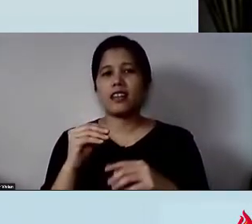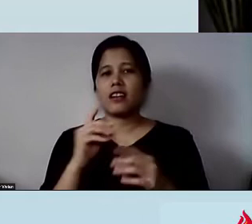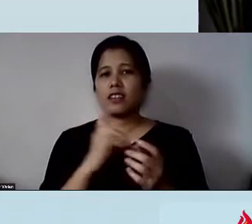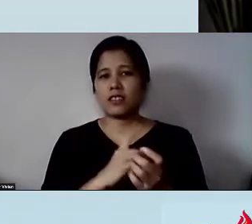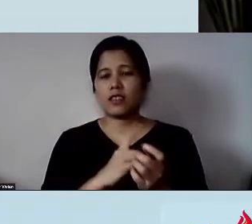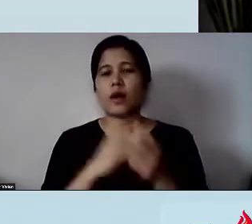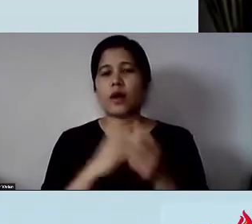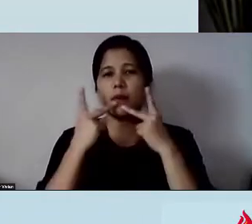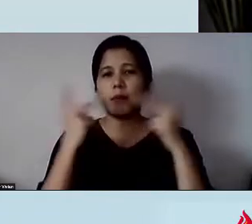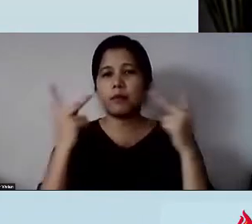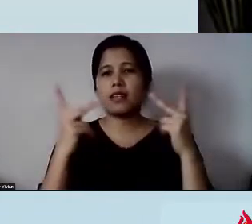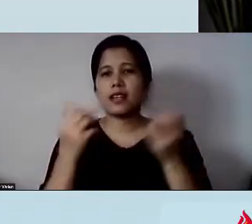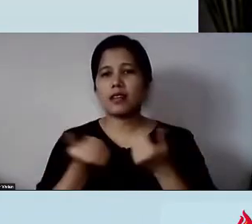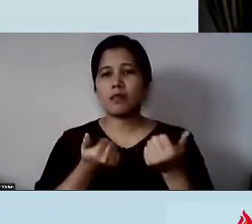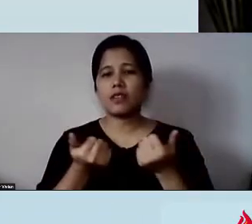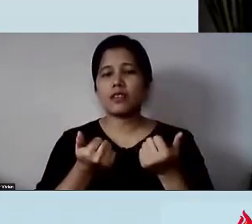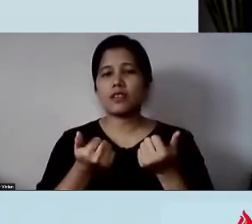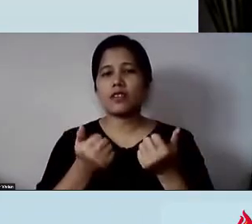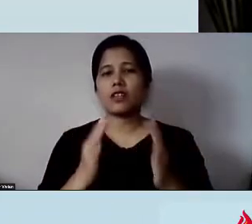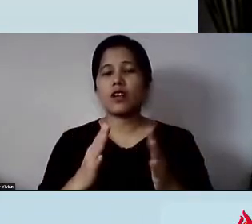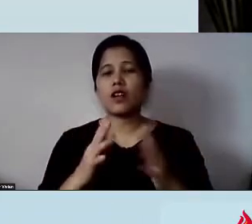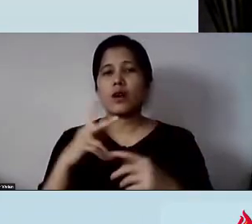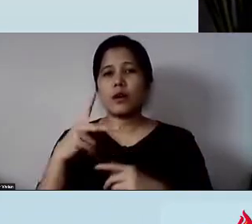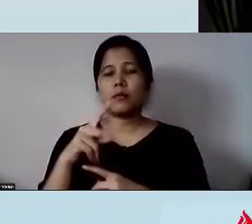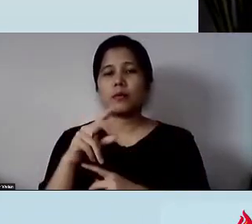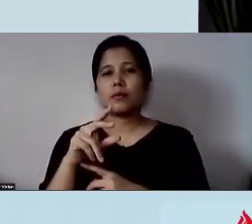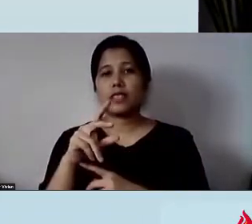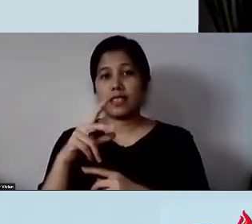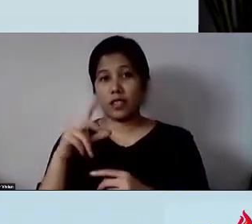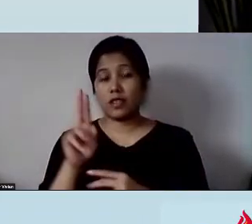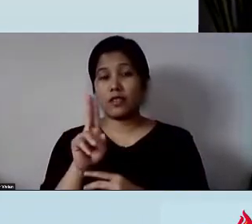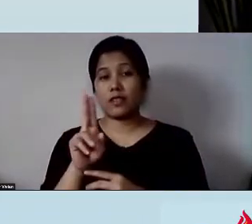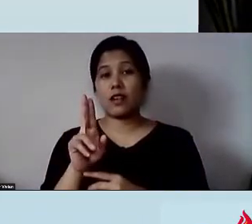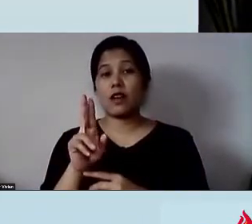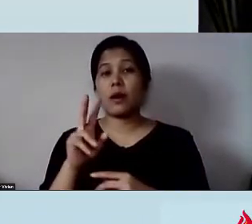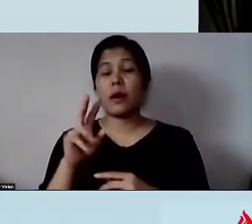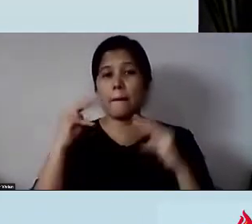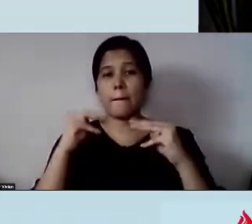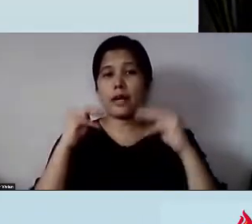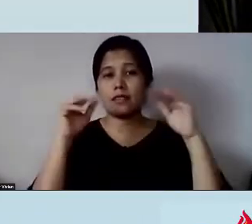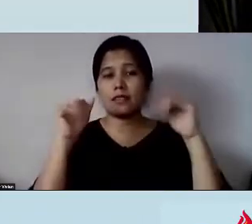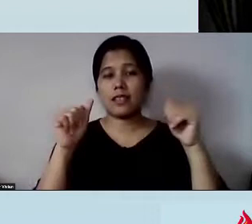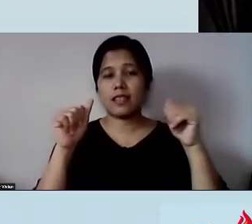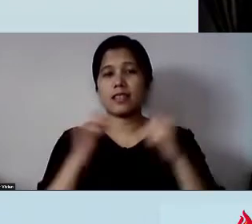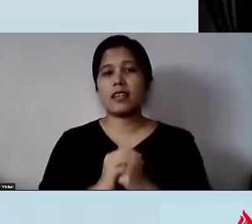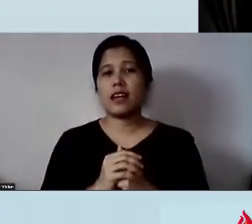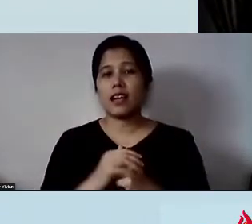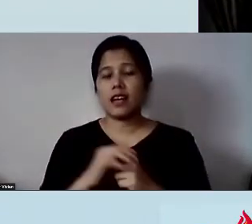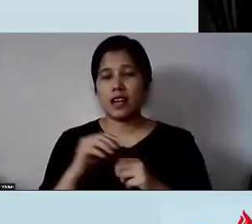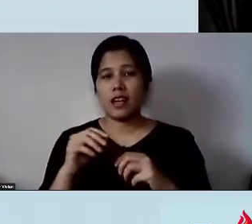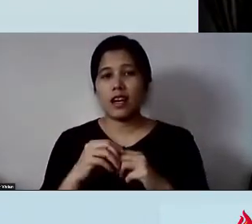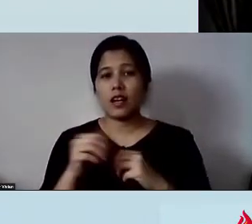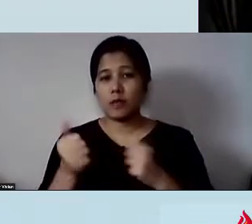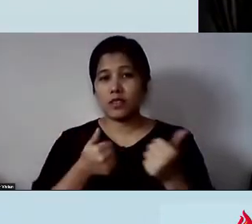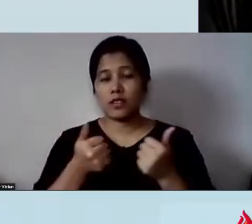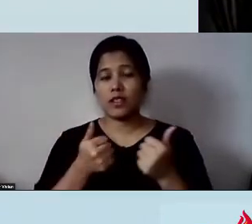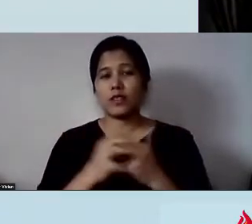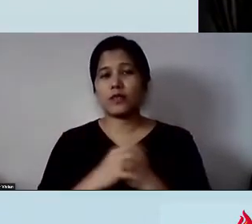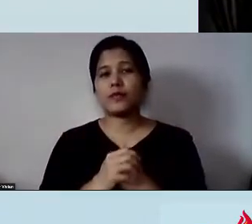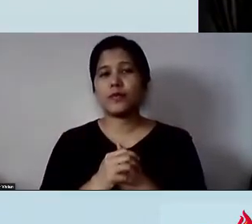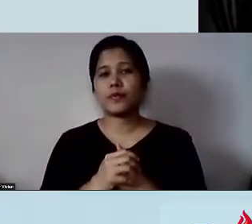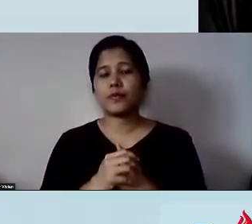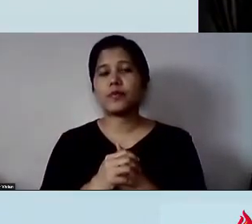public administration from the Polytechnic University of the Philippines, a master in public administration from the Polytechnic University of the Philippines as well,